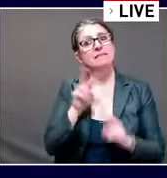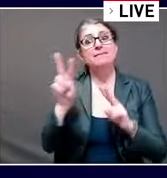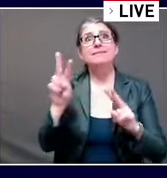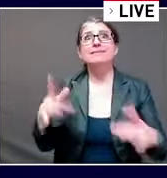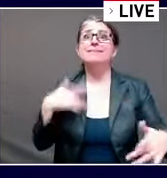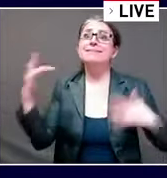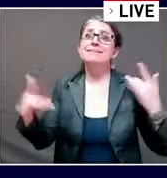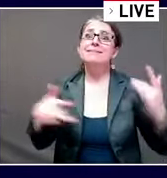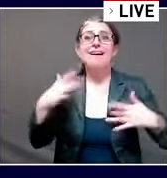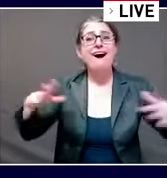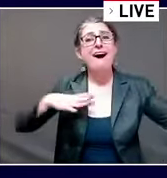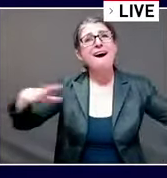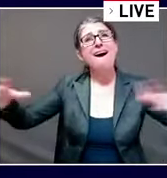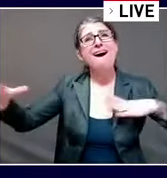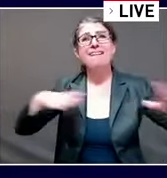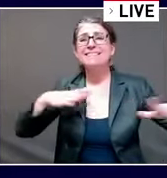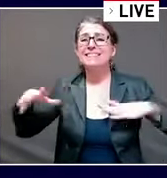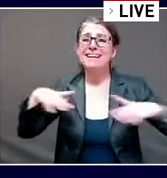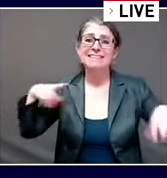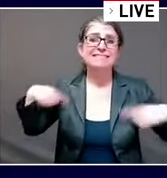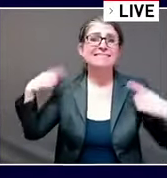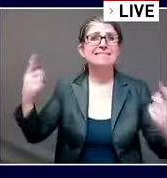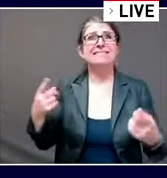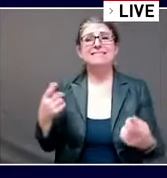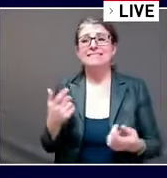weeks. And likewise, I don't